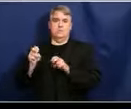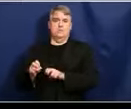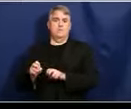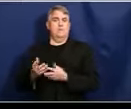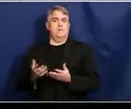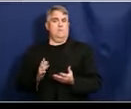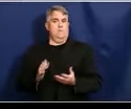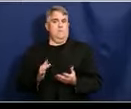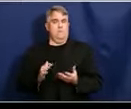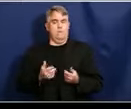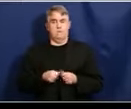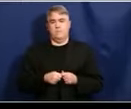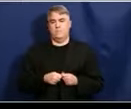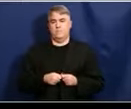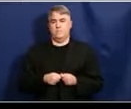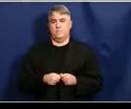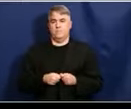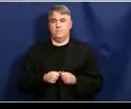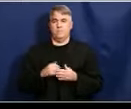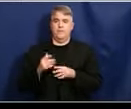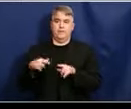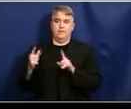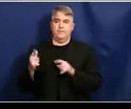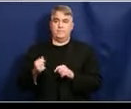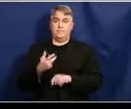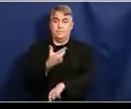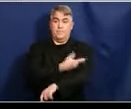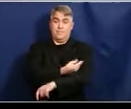vaccination prioritizations.